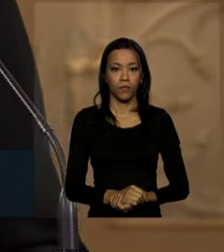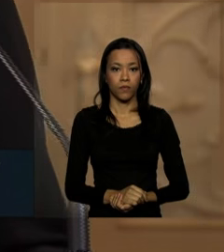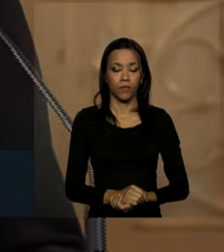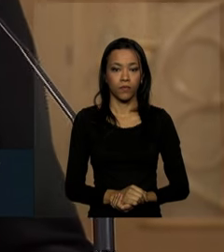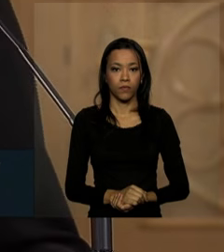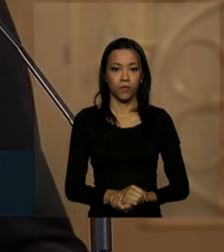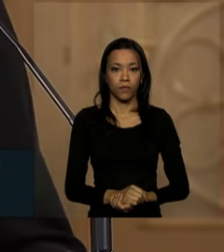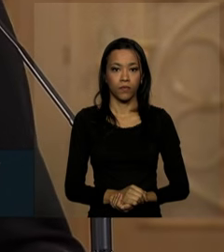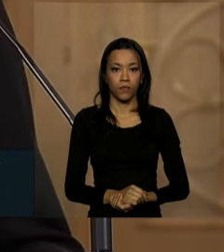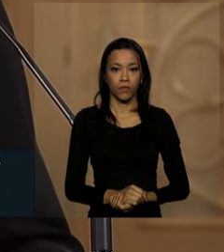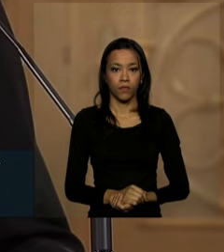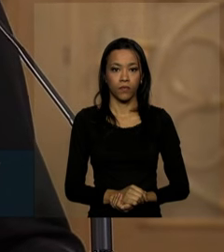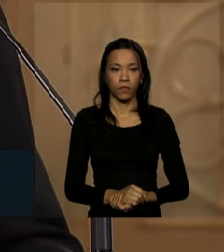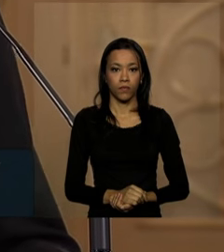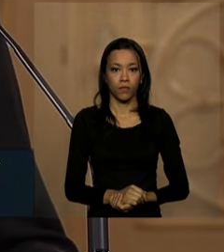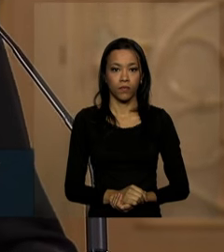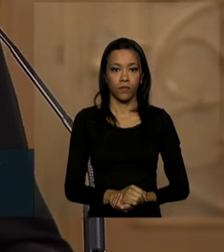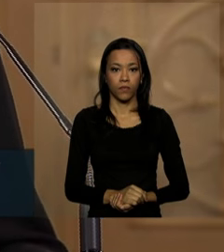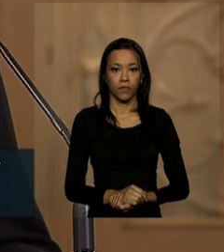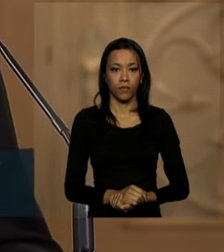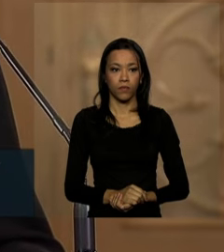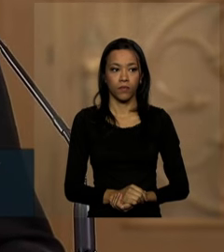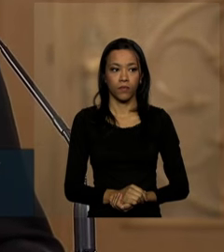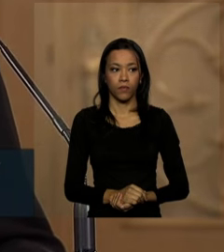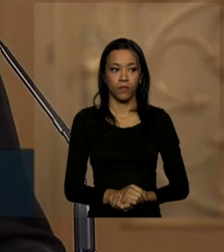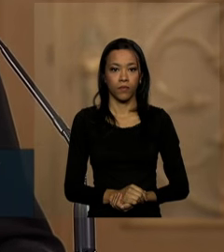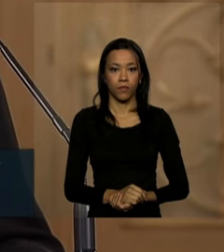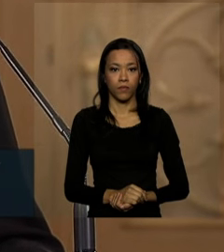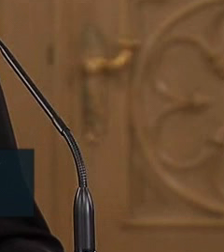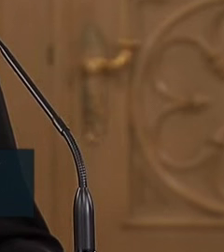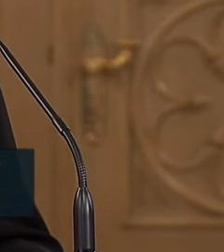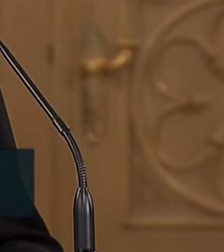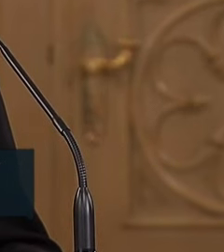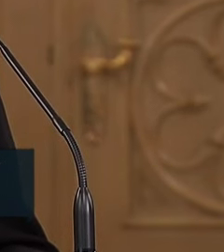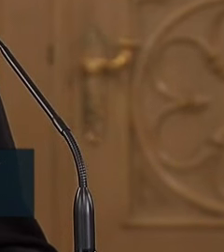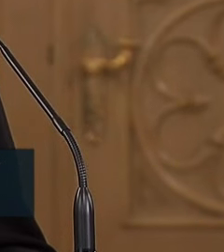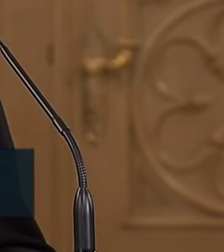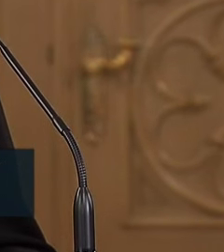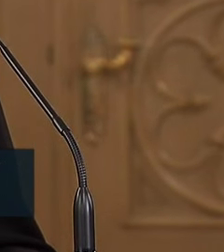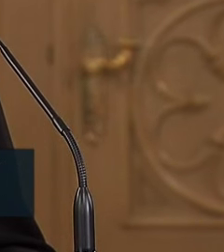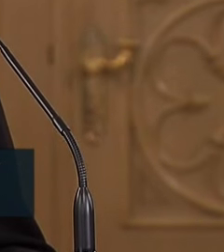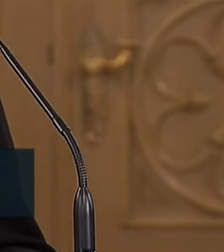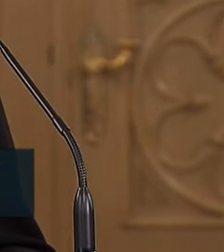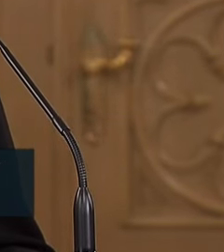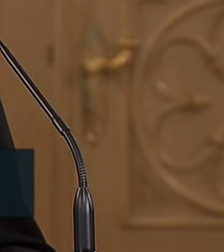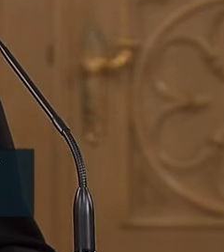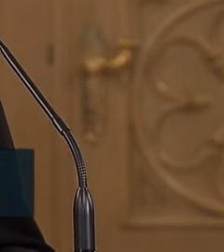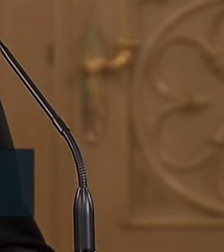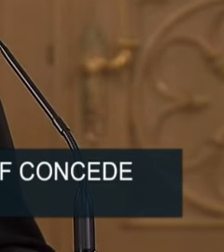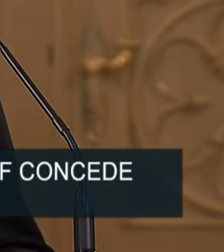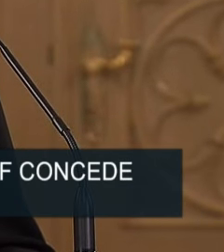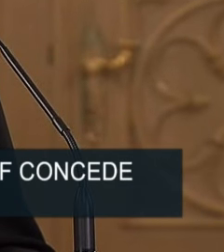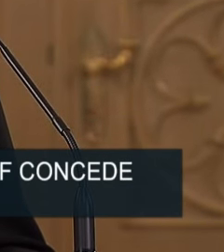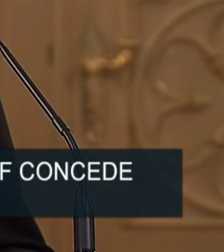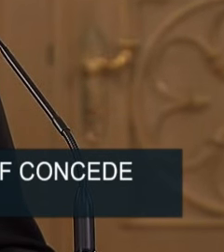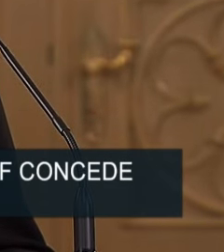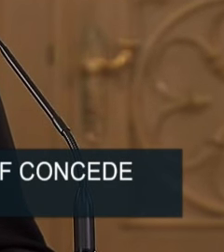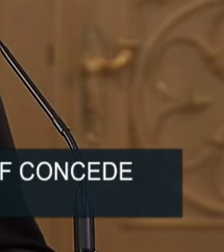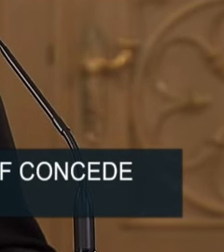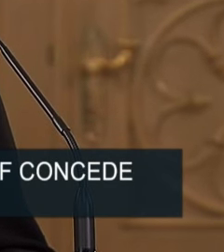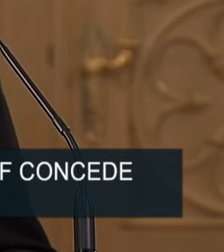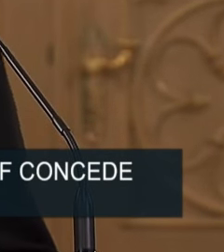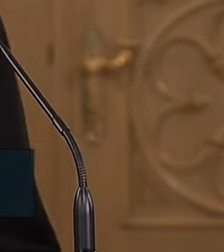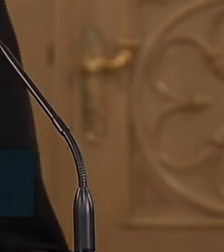the unemployment rate was one of the lowest ever in the history of Brazil, despite the international crisis.